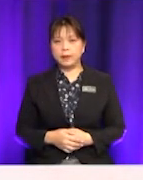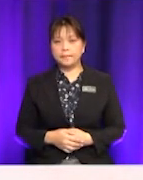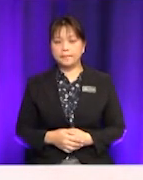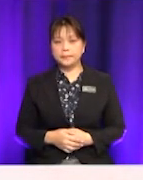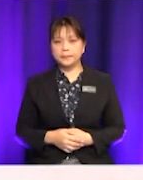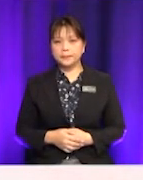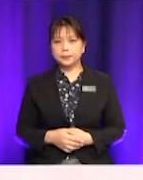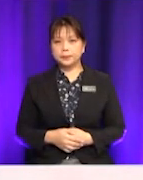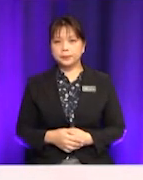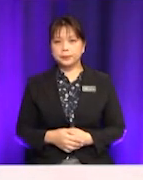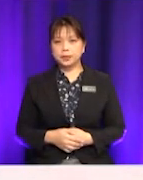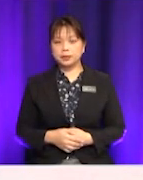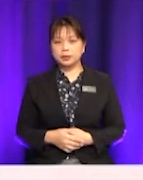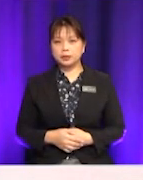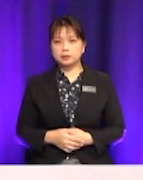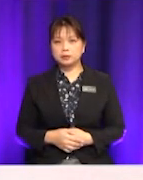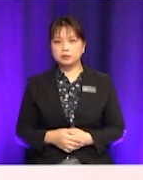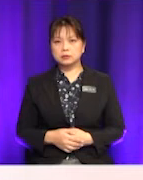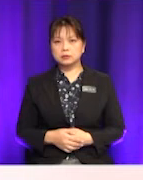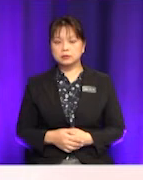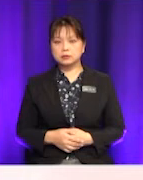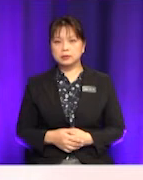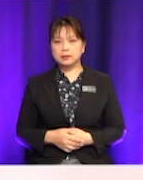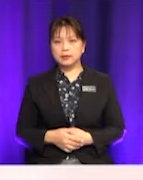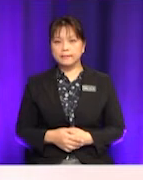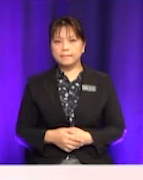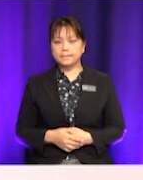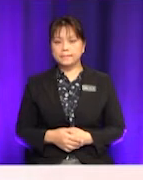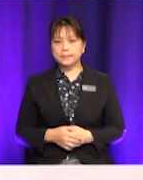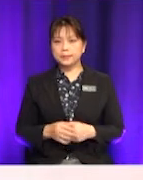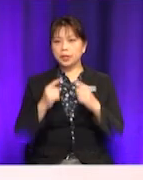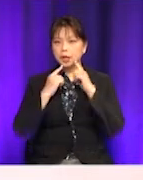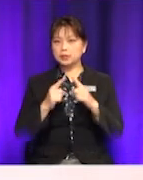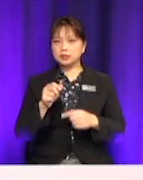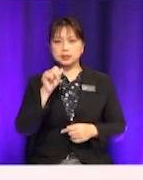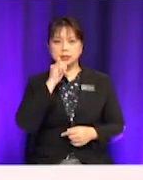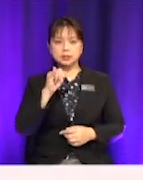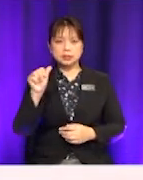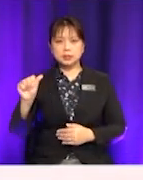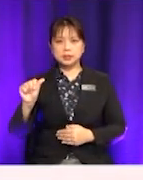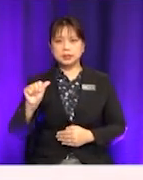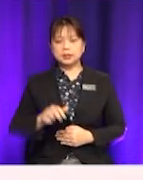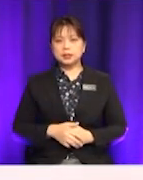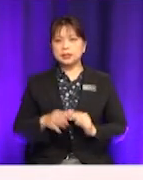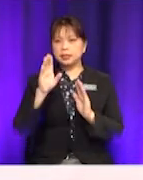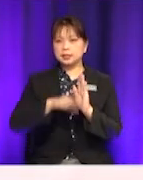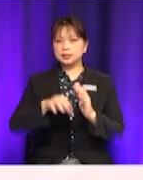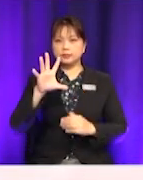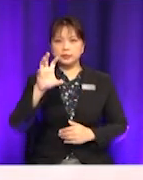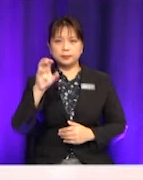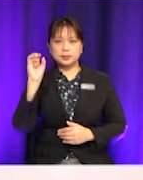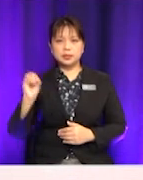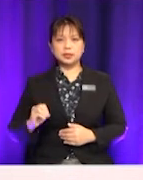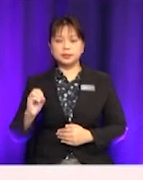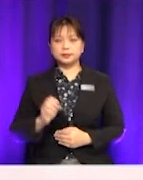Yes, Diana. What's your best answer, Diana? The answer is A. Less than 15%.